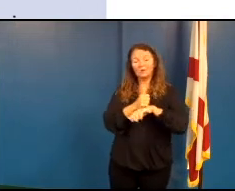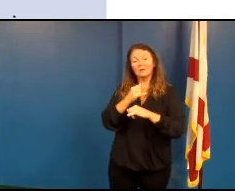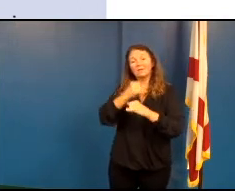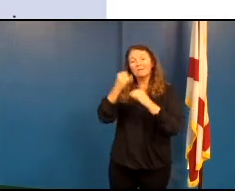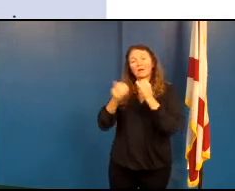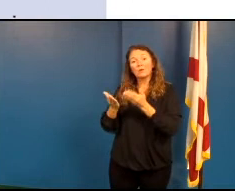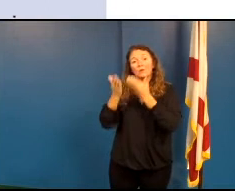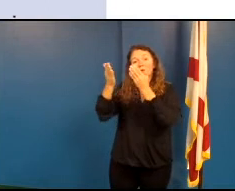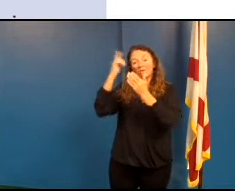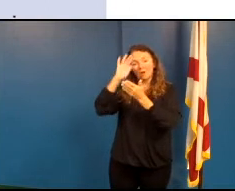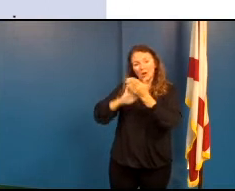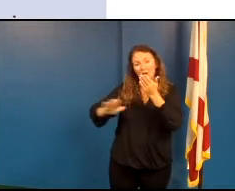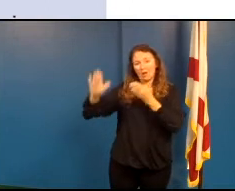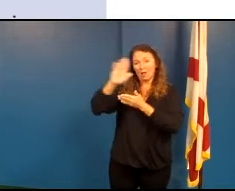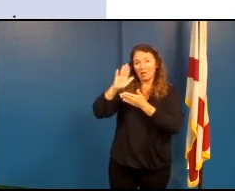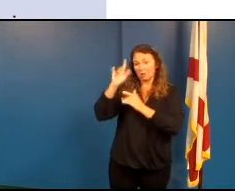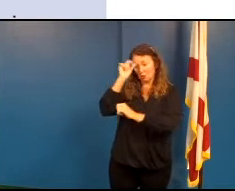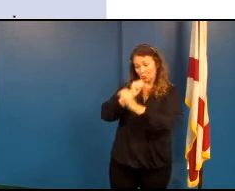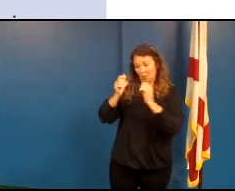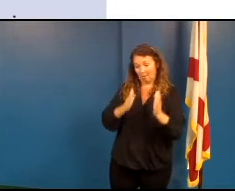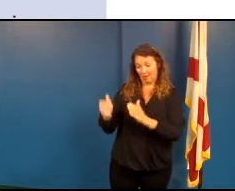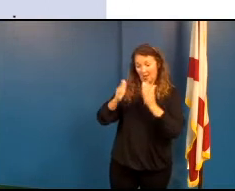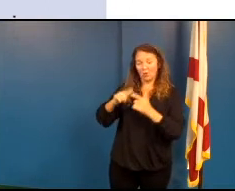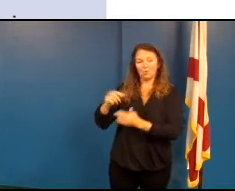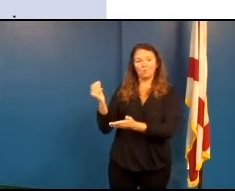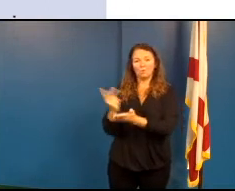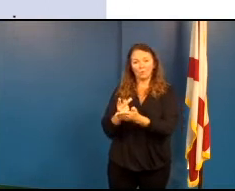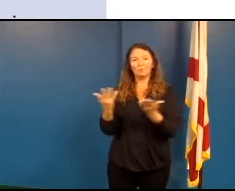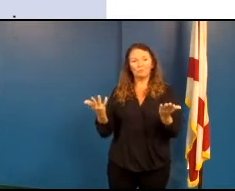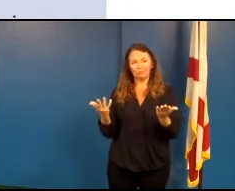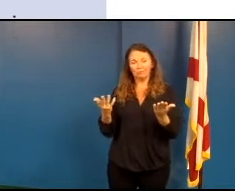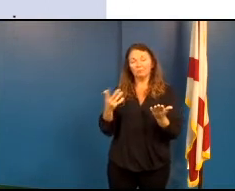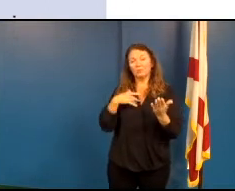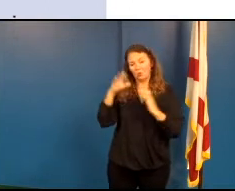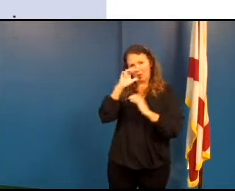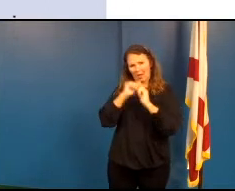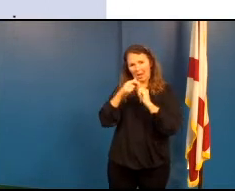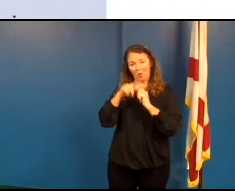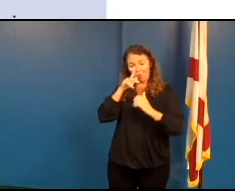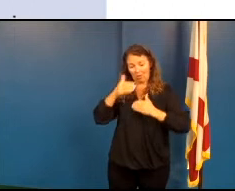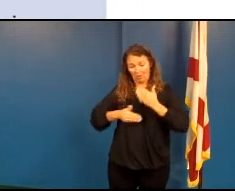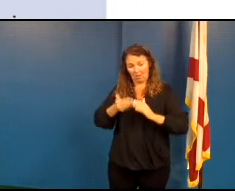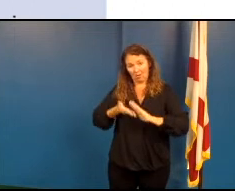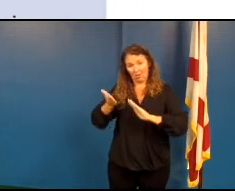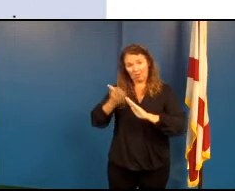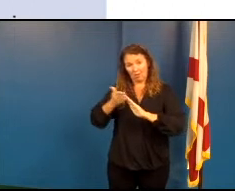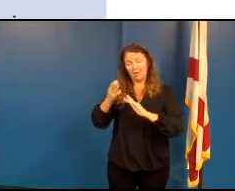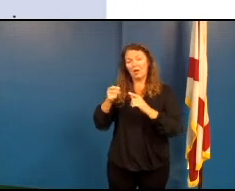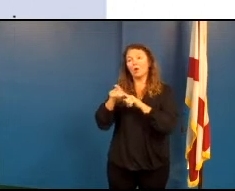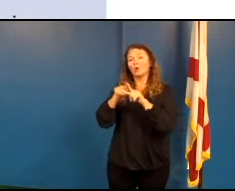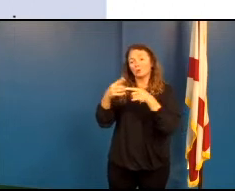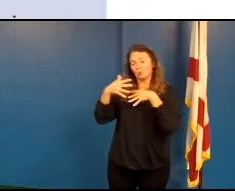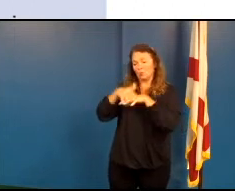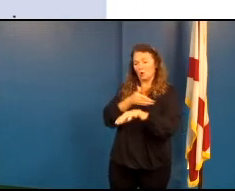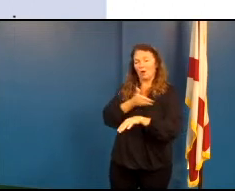recommendation for the college's strategic plan, and then look at the execution as well as realigning strategic